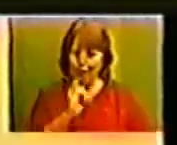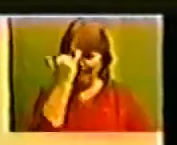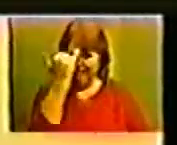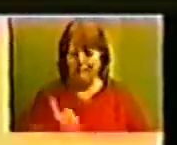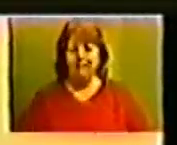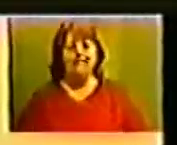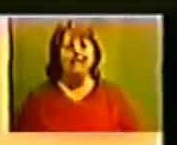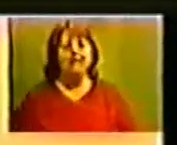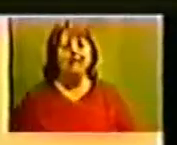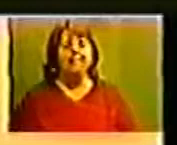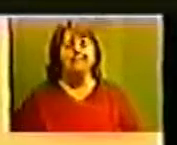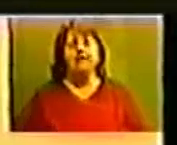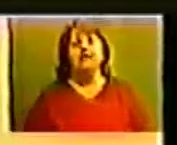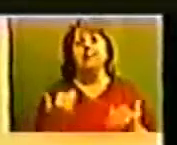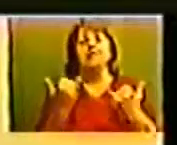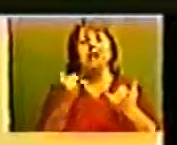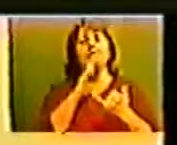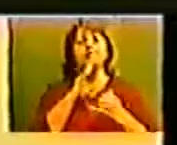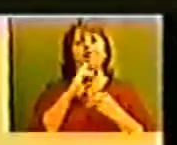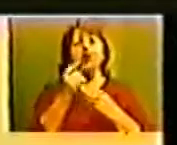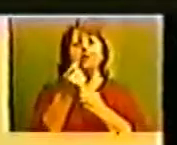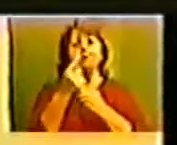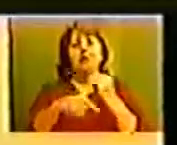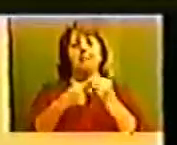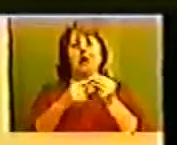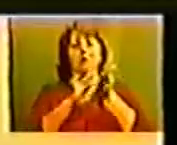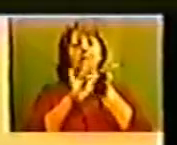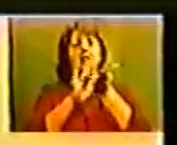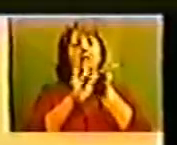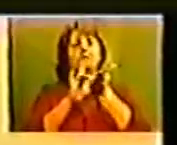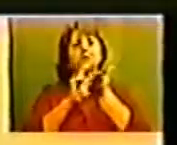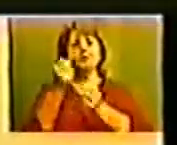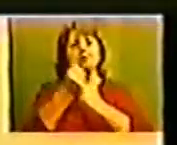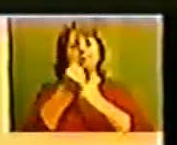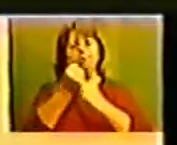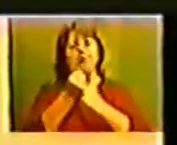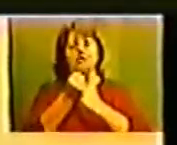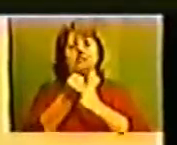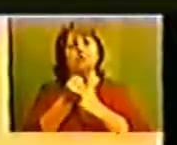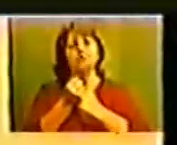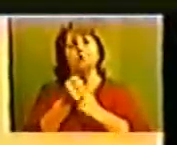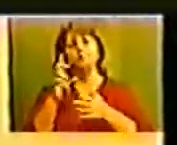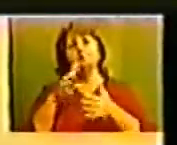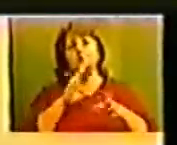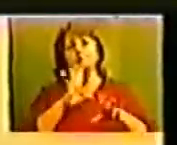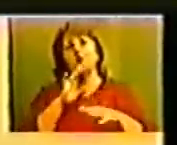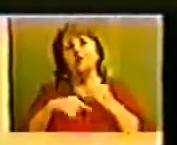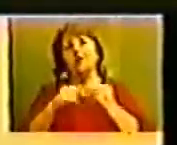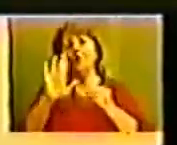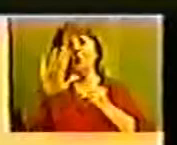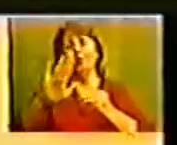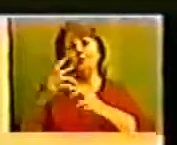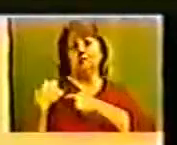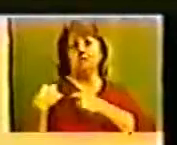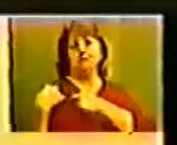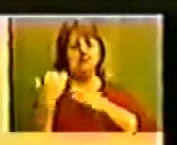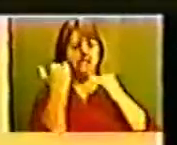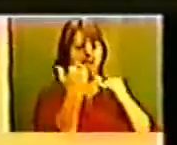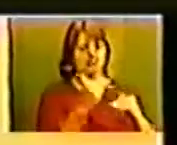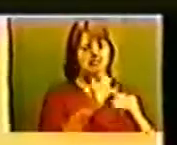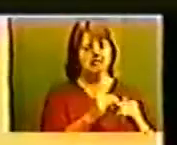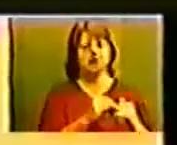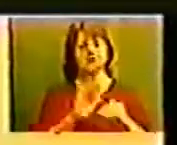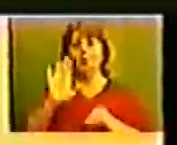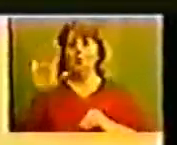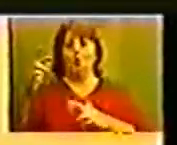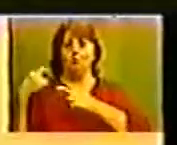Next, we'll talk a little bit about medical supports. We'll first discuss your responsibilities and then your limitations.